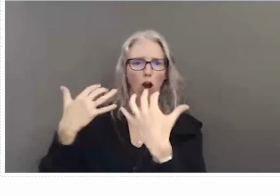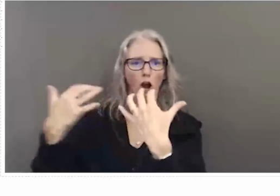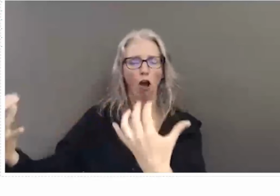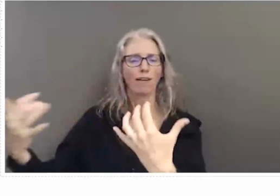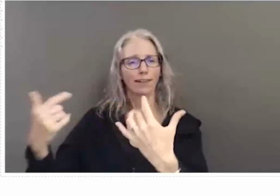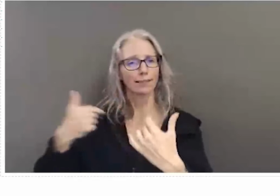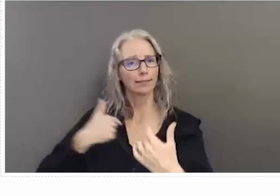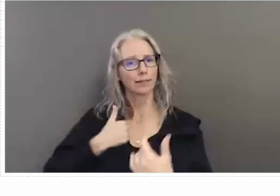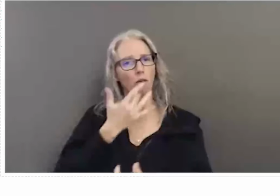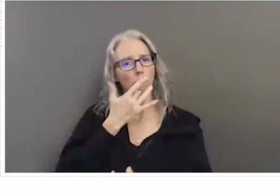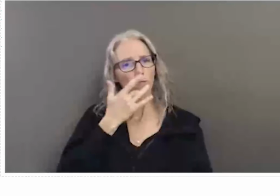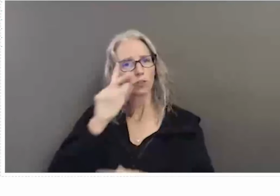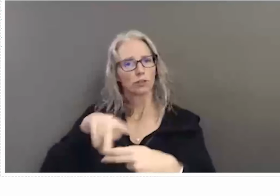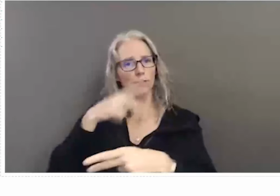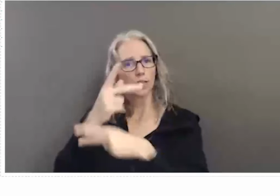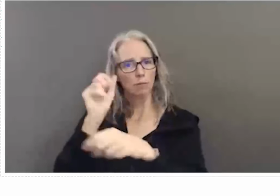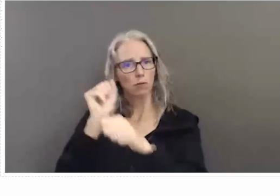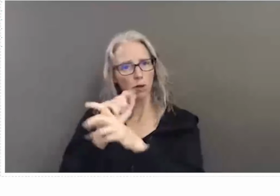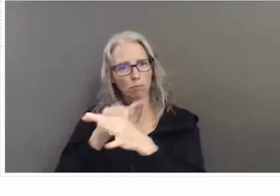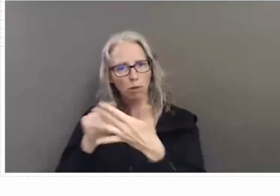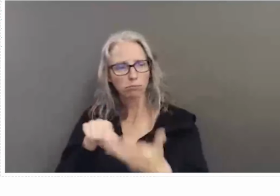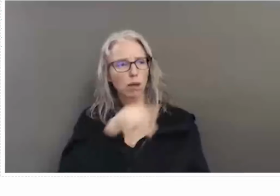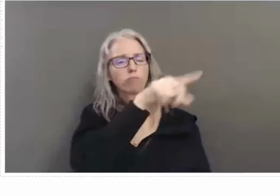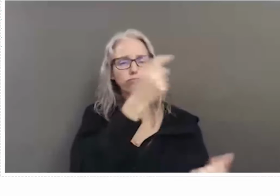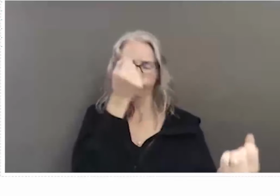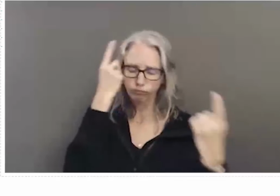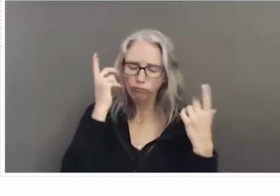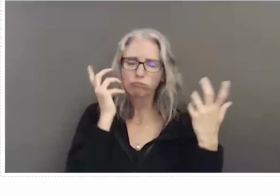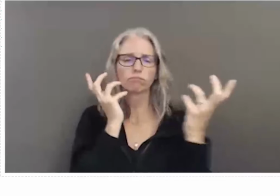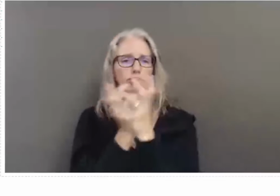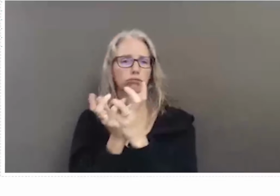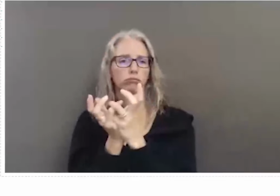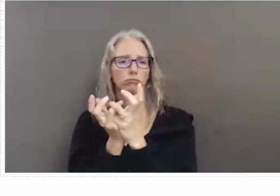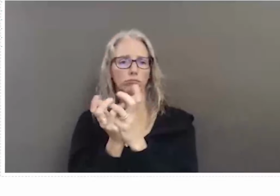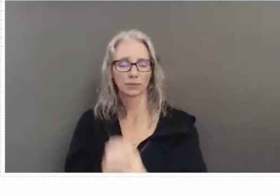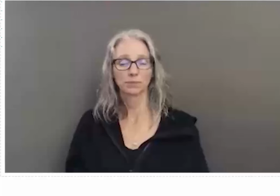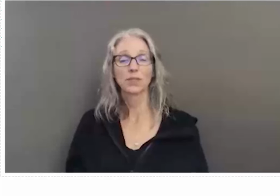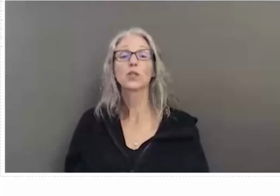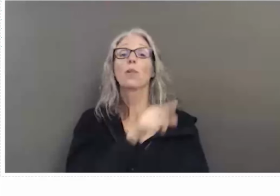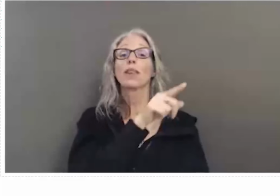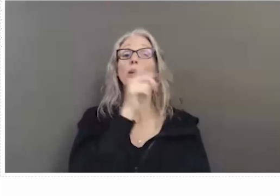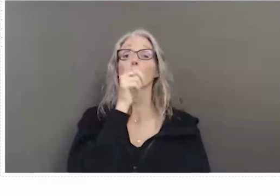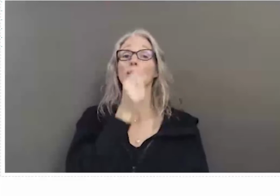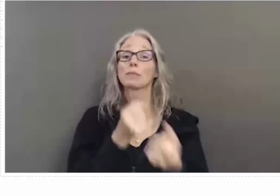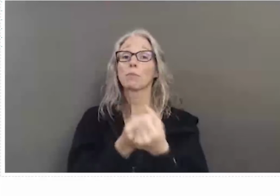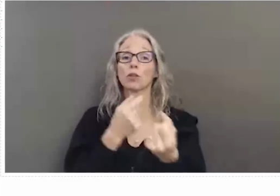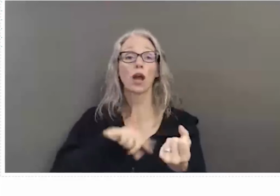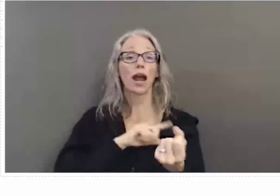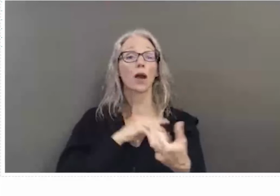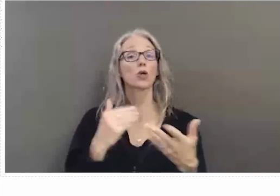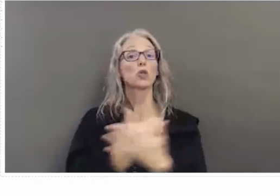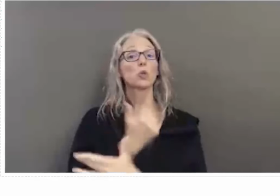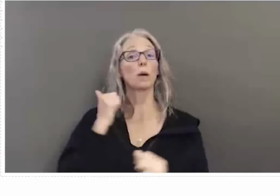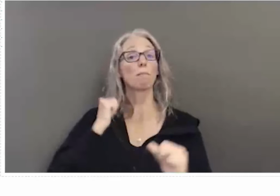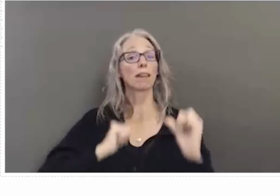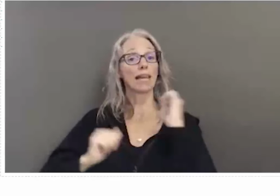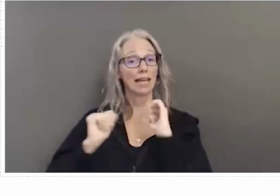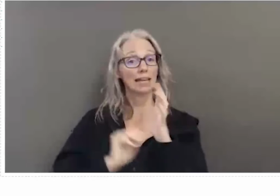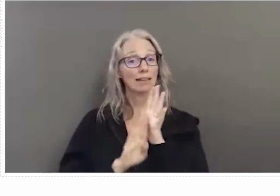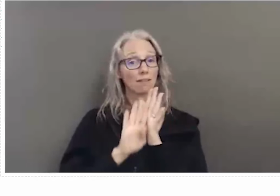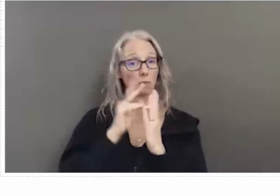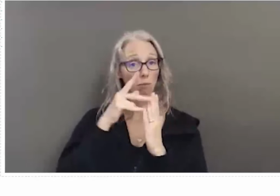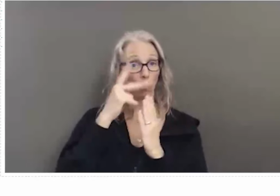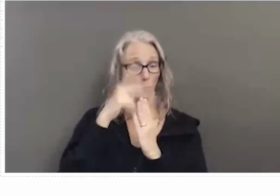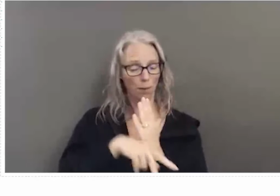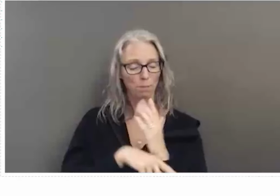Commitment is going to sponsor our new play development program, and also a